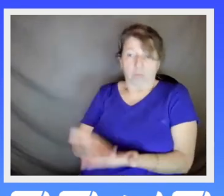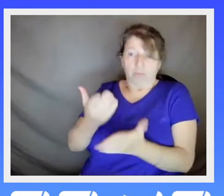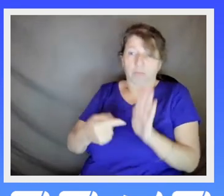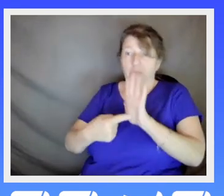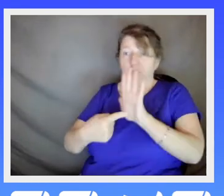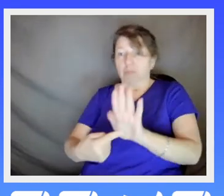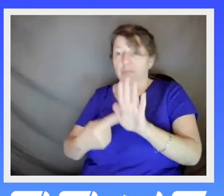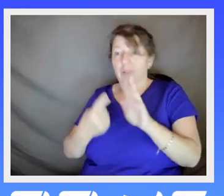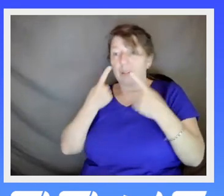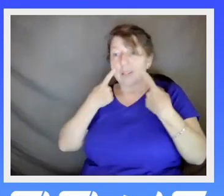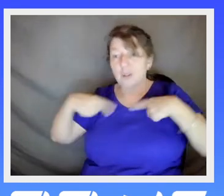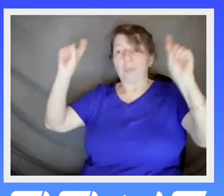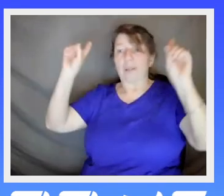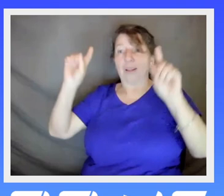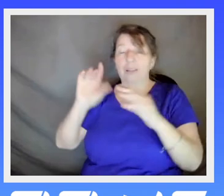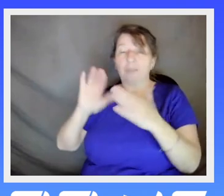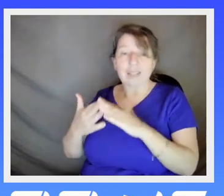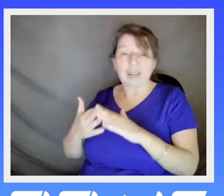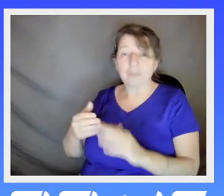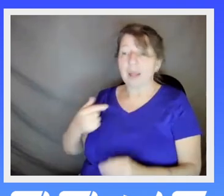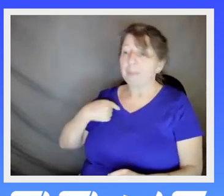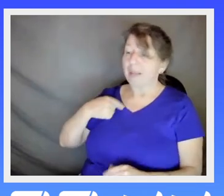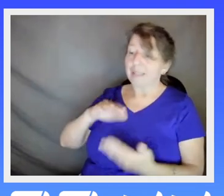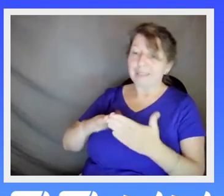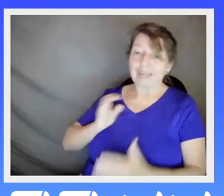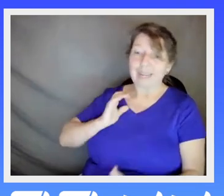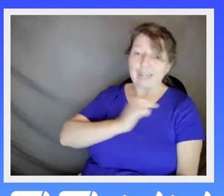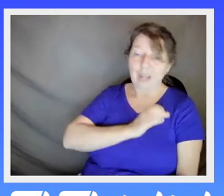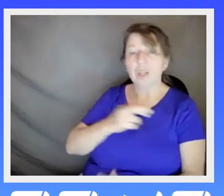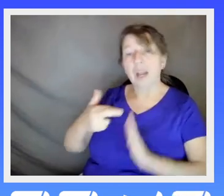things done as a city councilor representing a district that